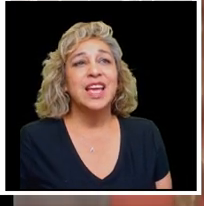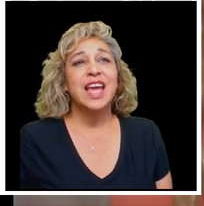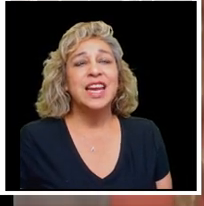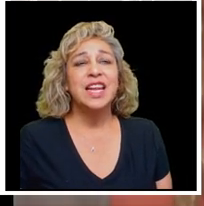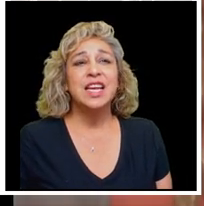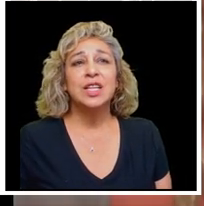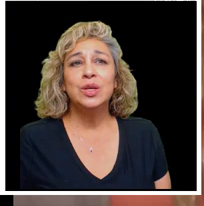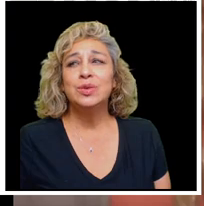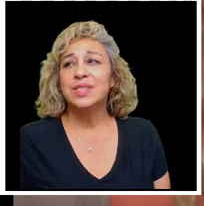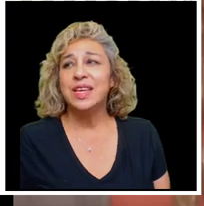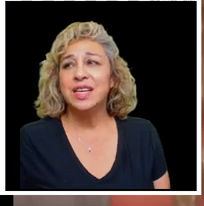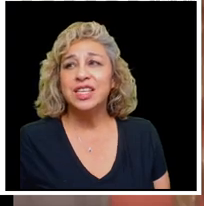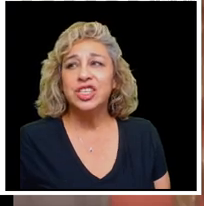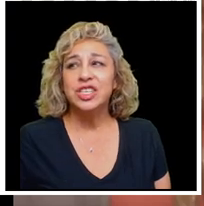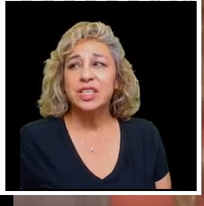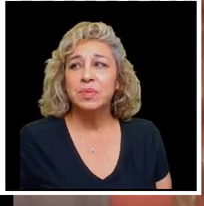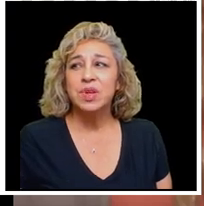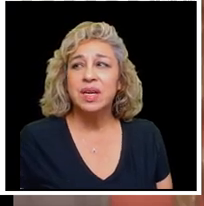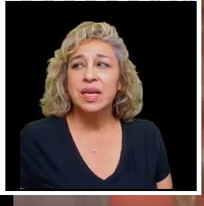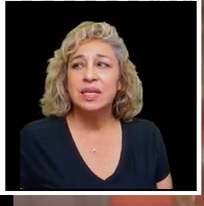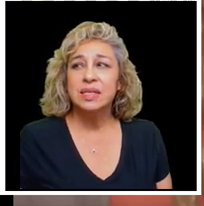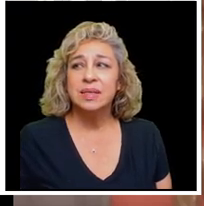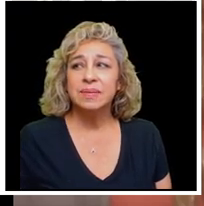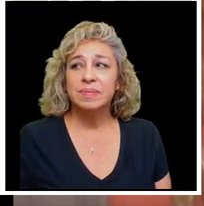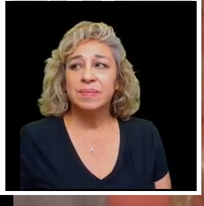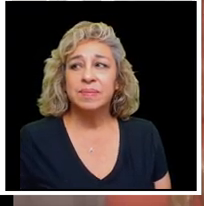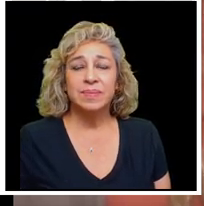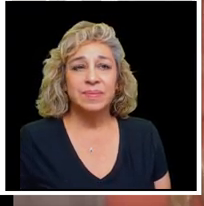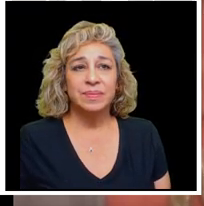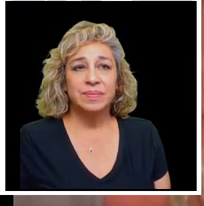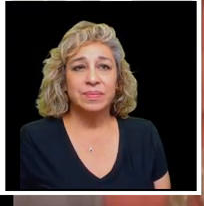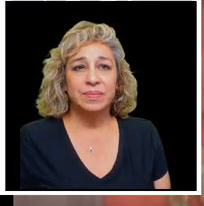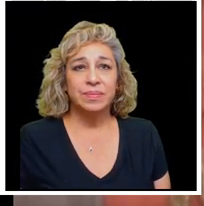it includes the indigenous communities